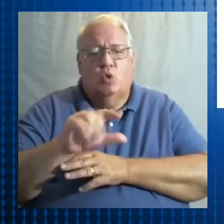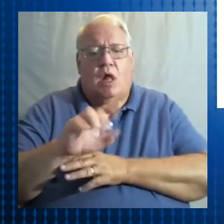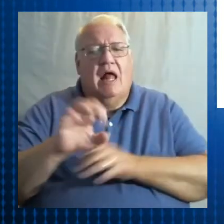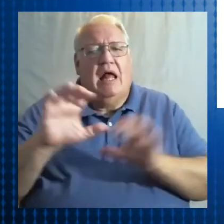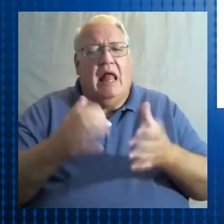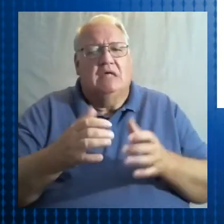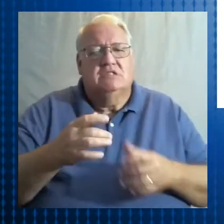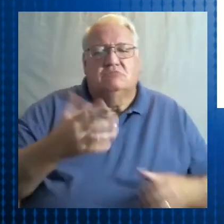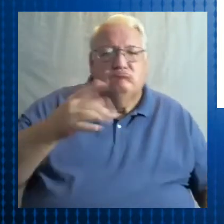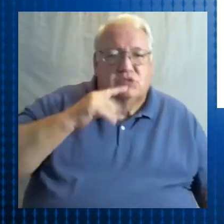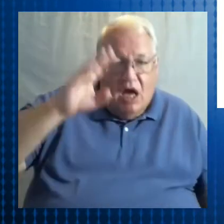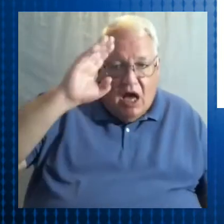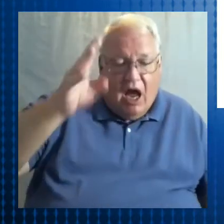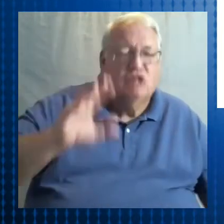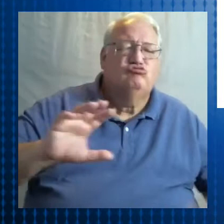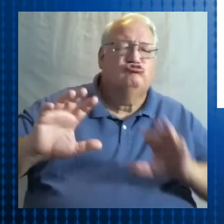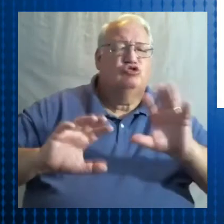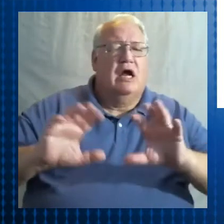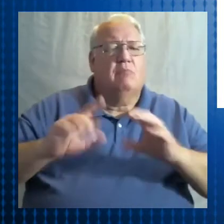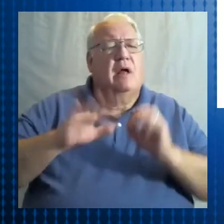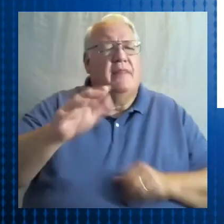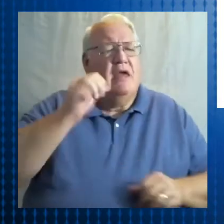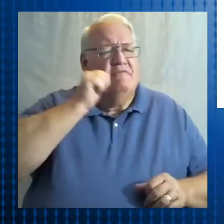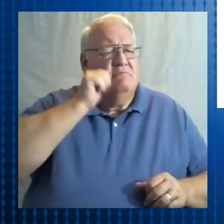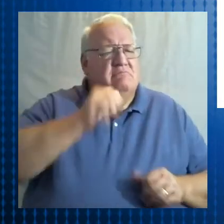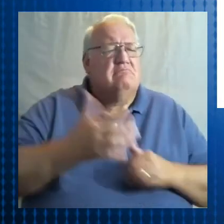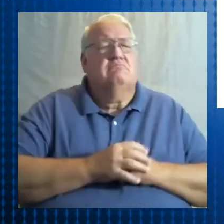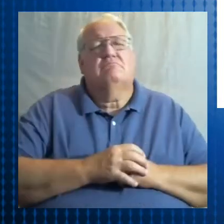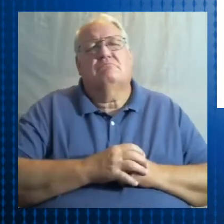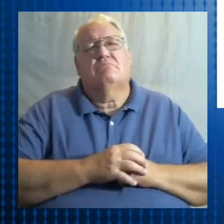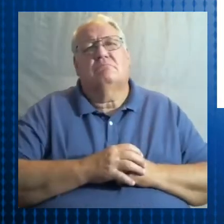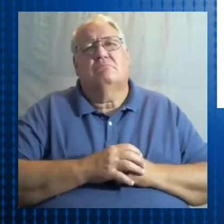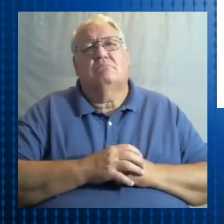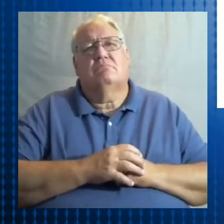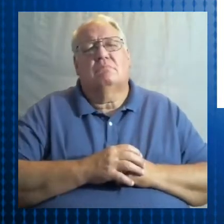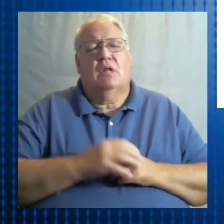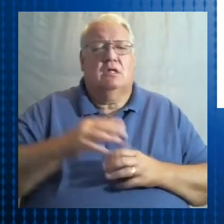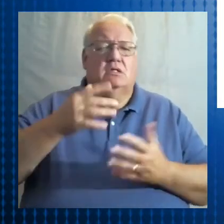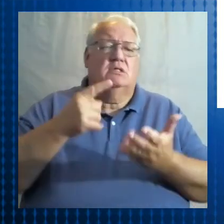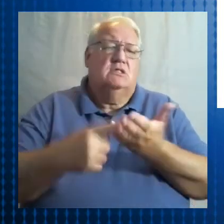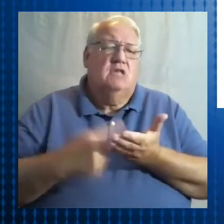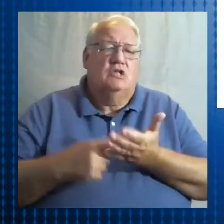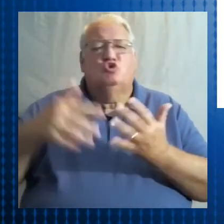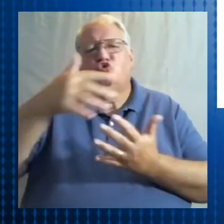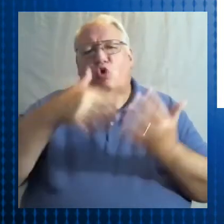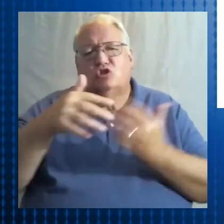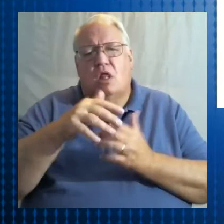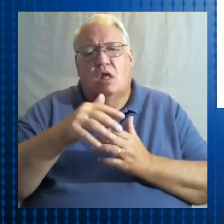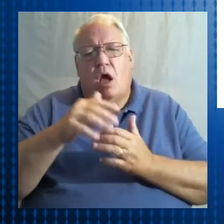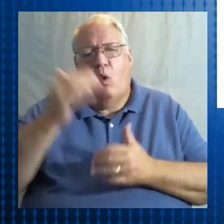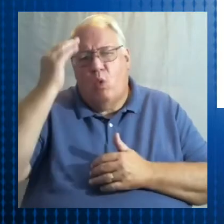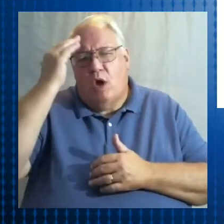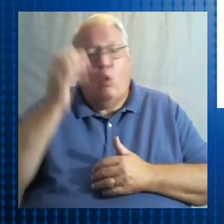hi and chat about their daily lives, to discuss social awareness issues, or just to read the class's